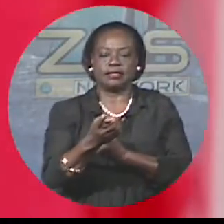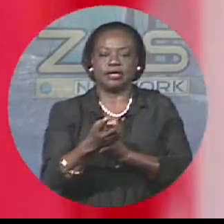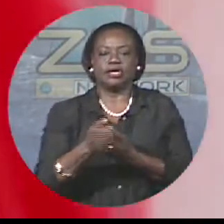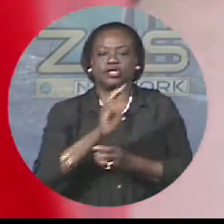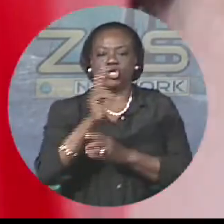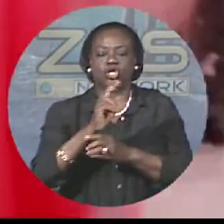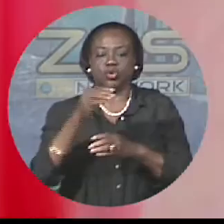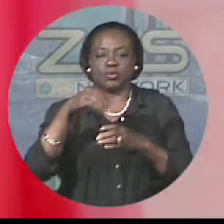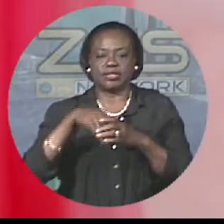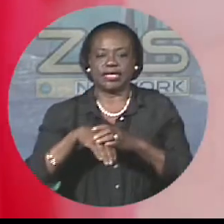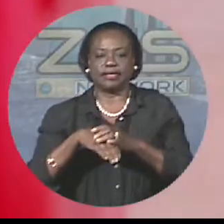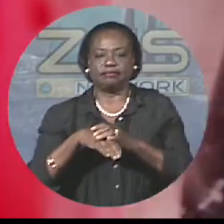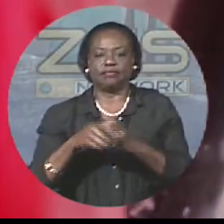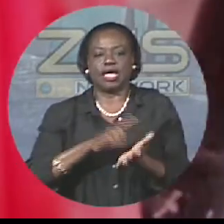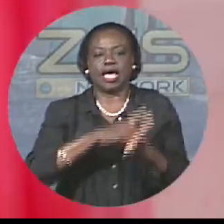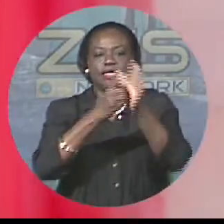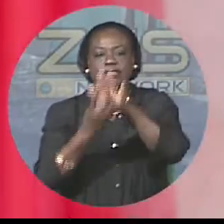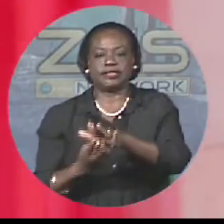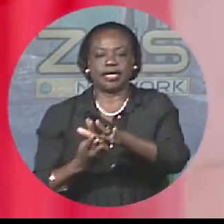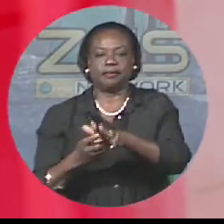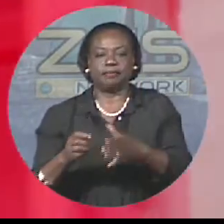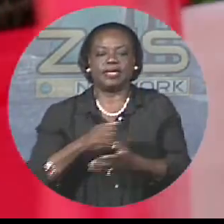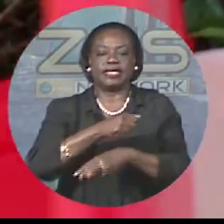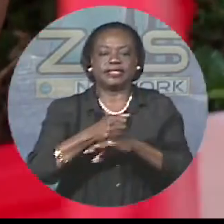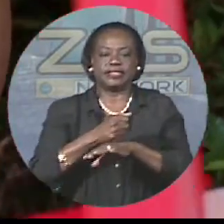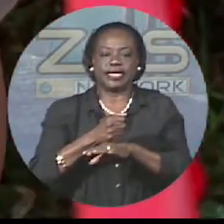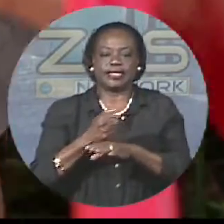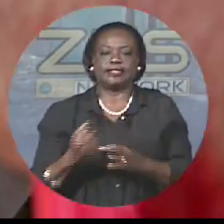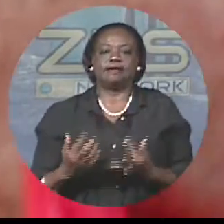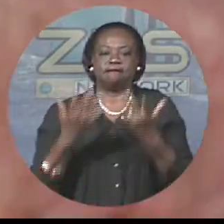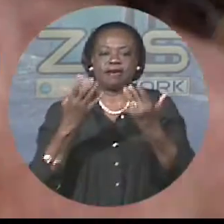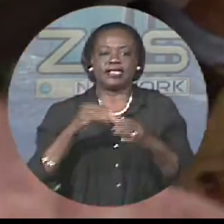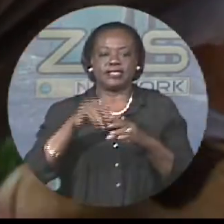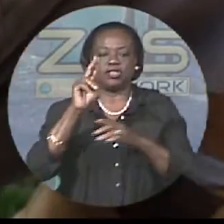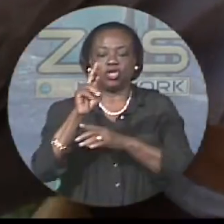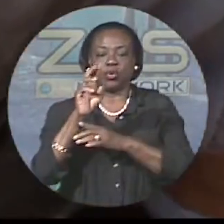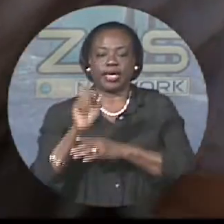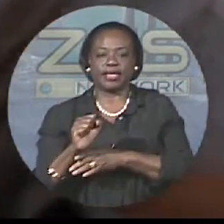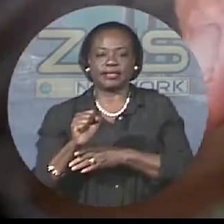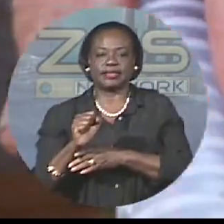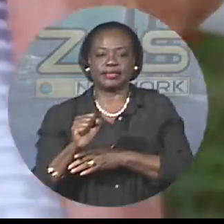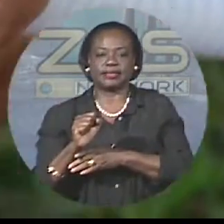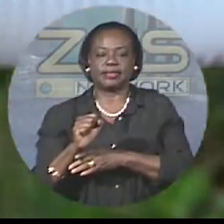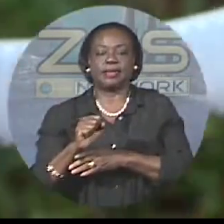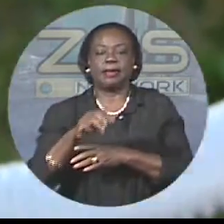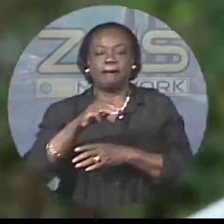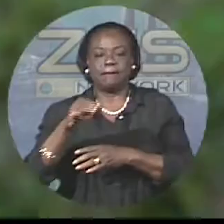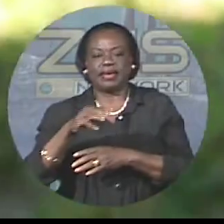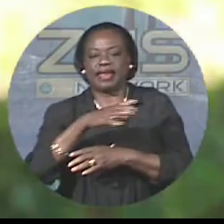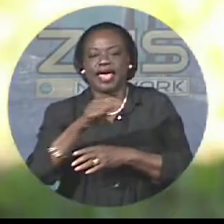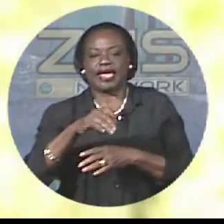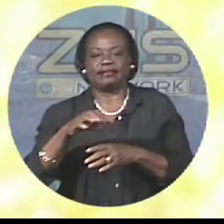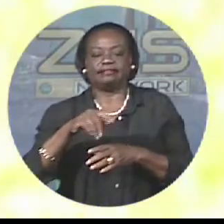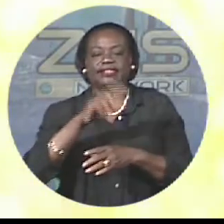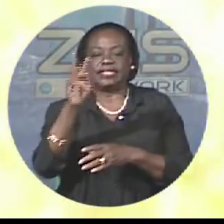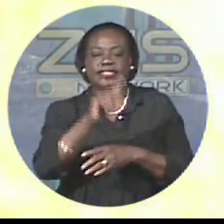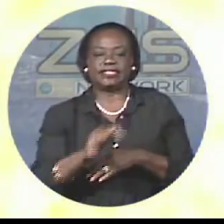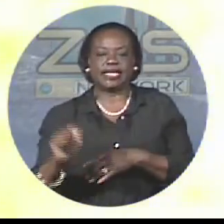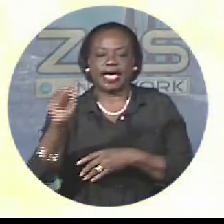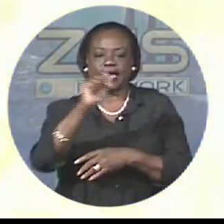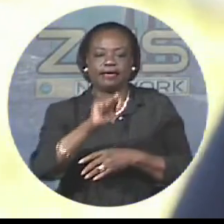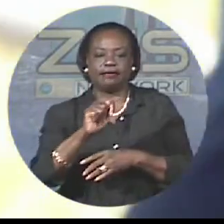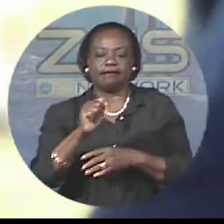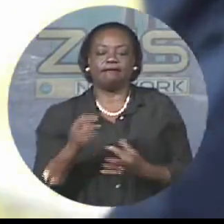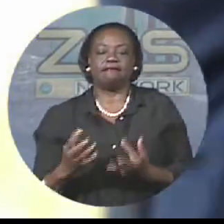States, in forest fires, metal fires, tire fires. And we've also engaged the services of Fletcher Air,